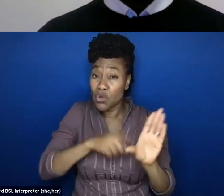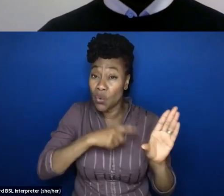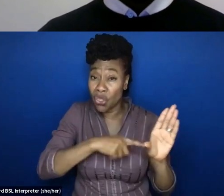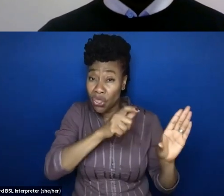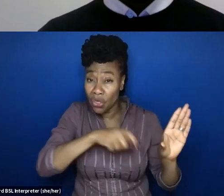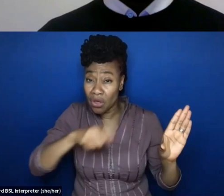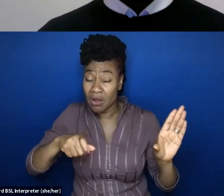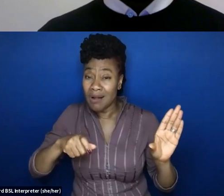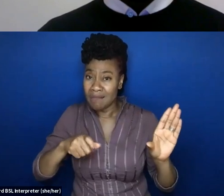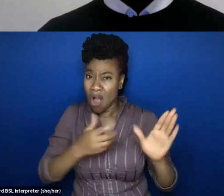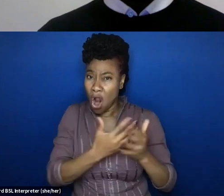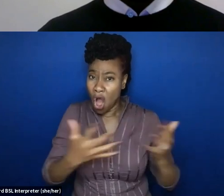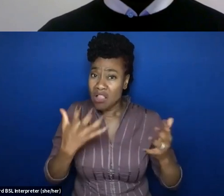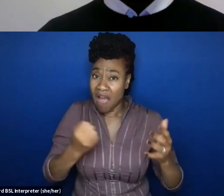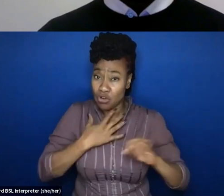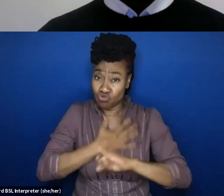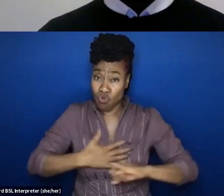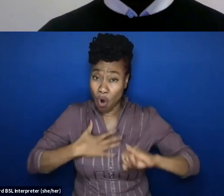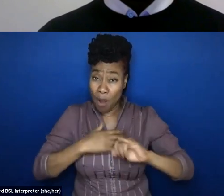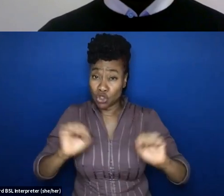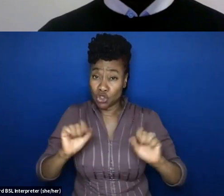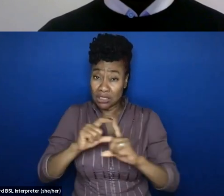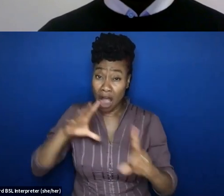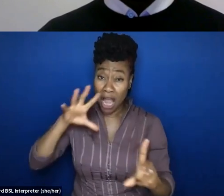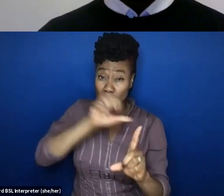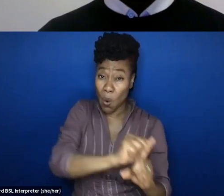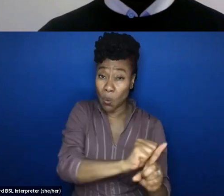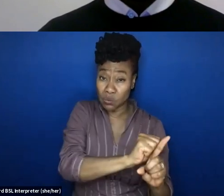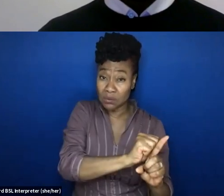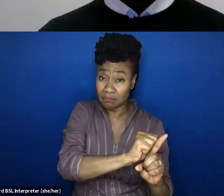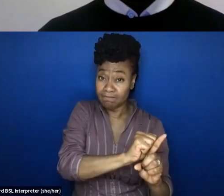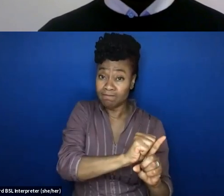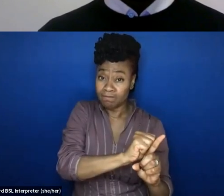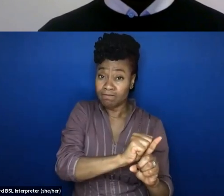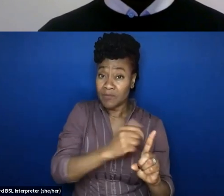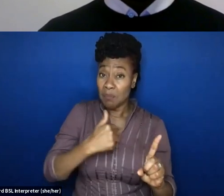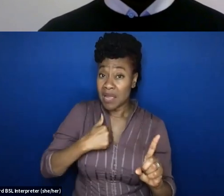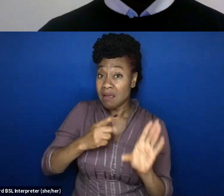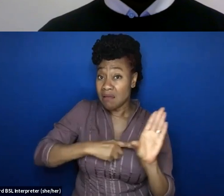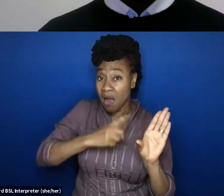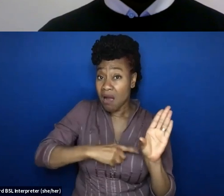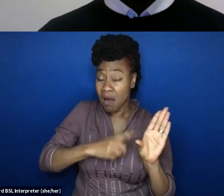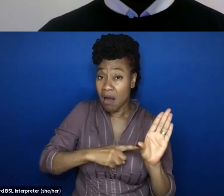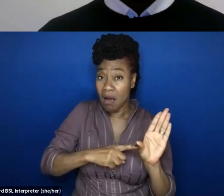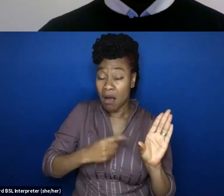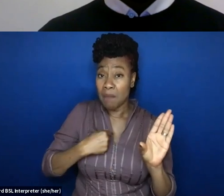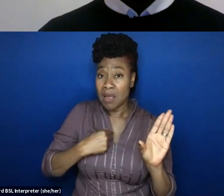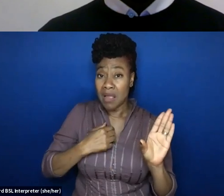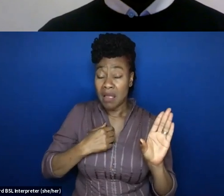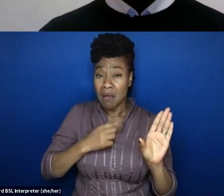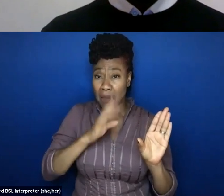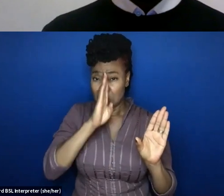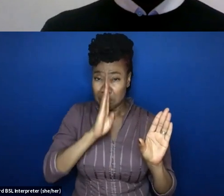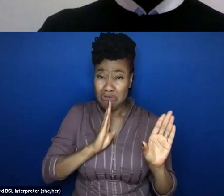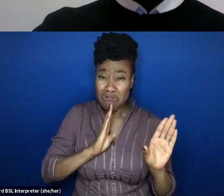What I went through when I was younger was to do with bereavement through violence,